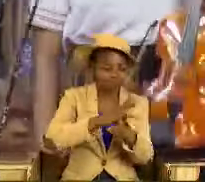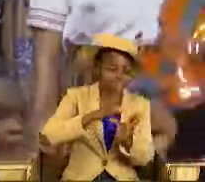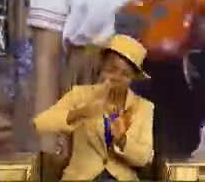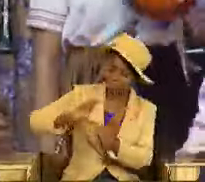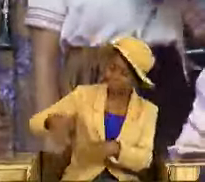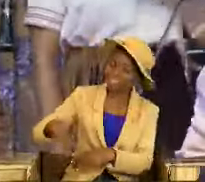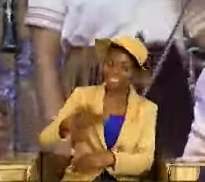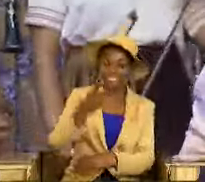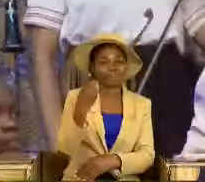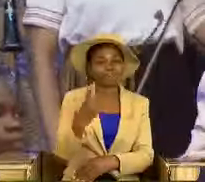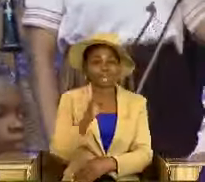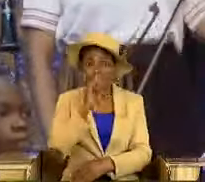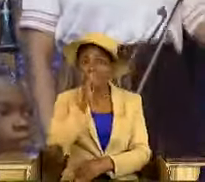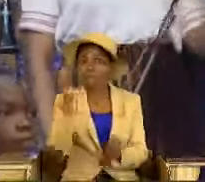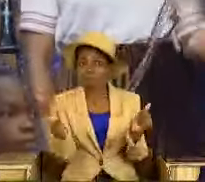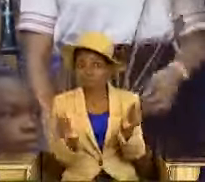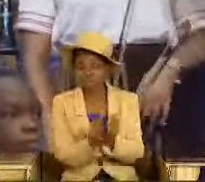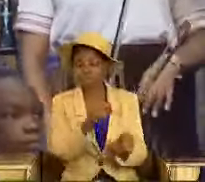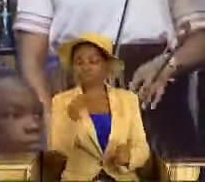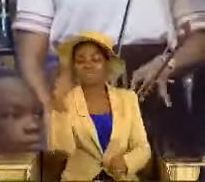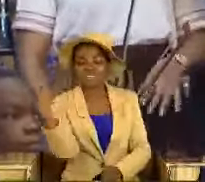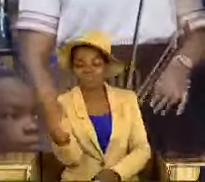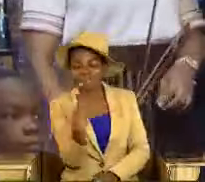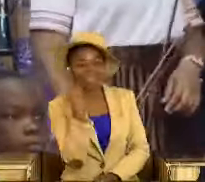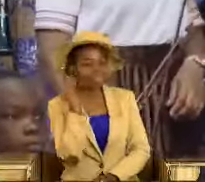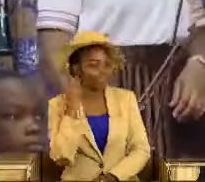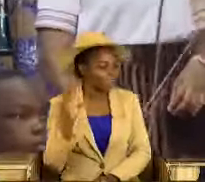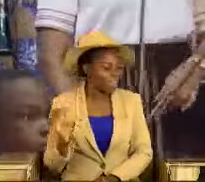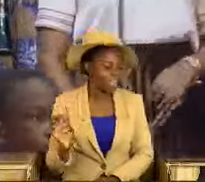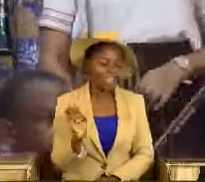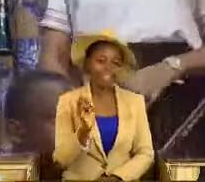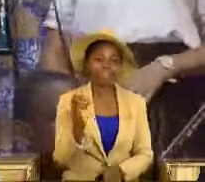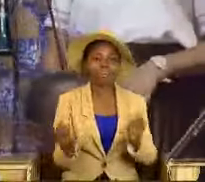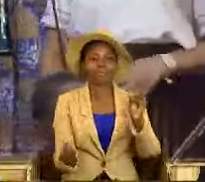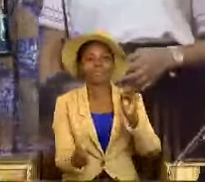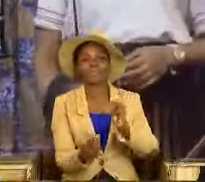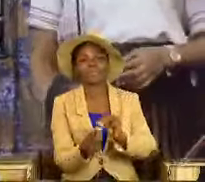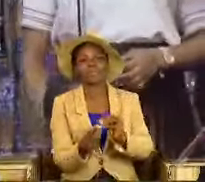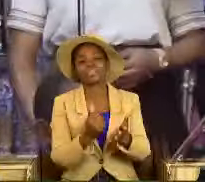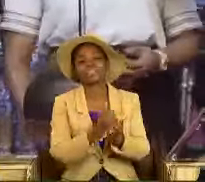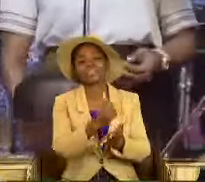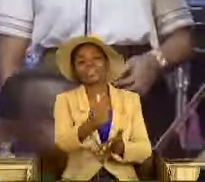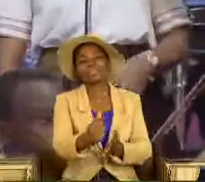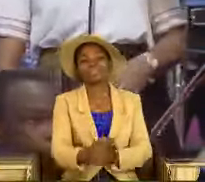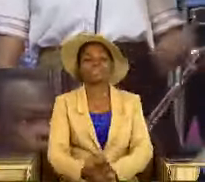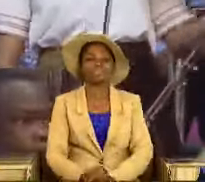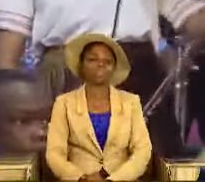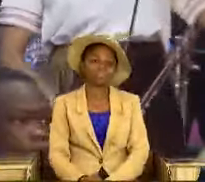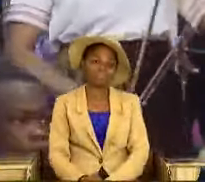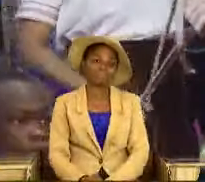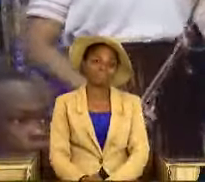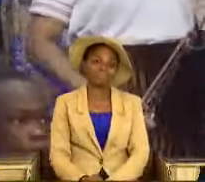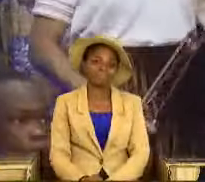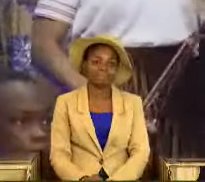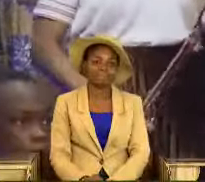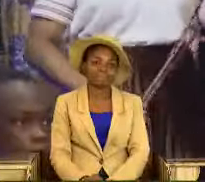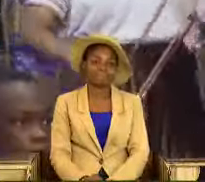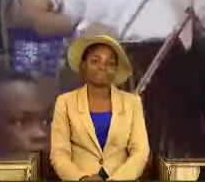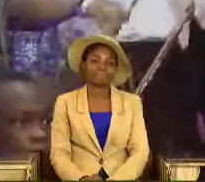always I'll take verse one the take verse two and everybody take the last